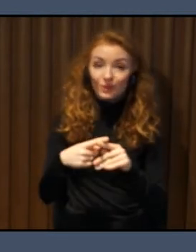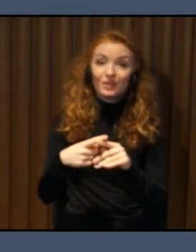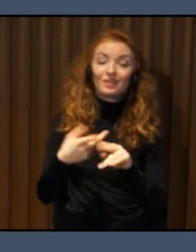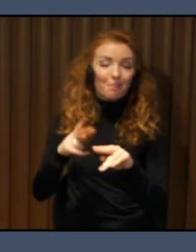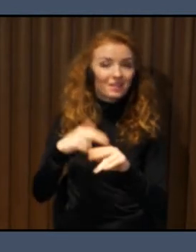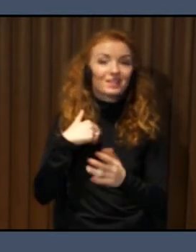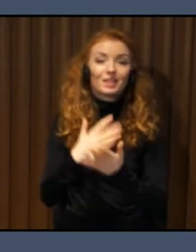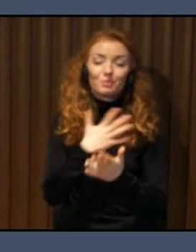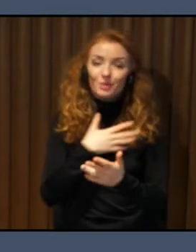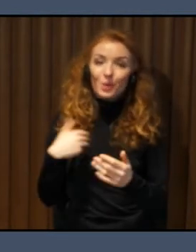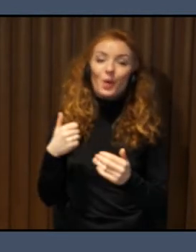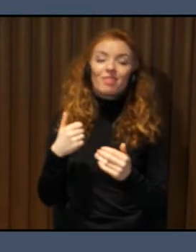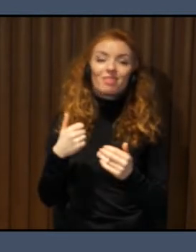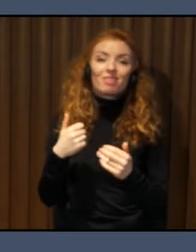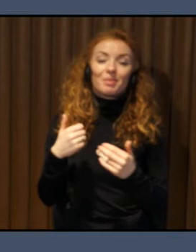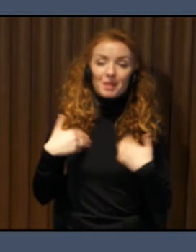with you, and